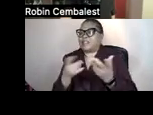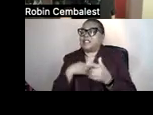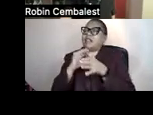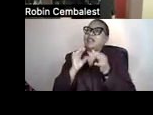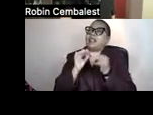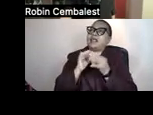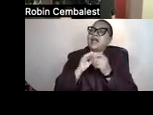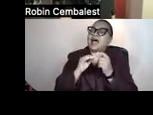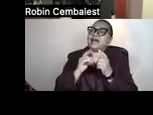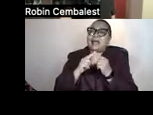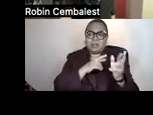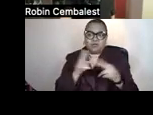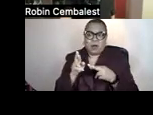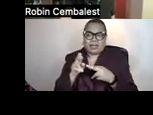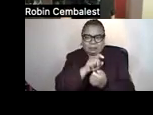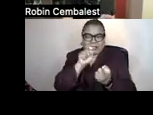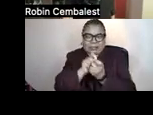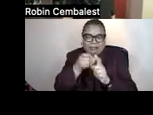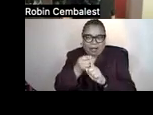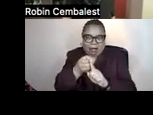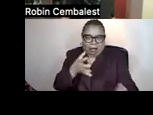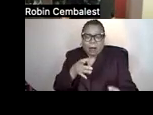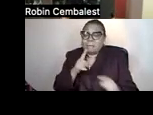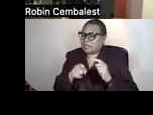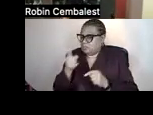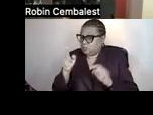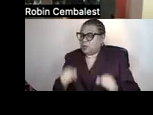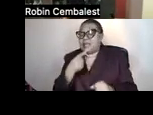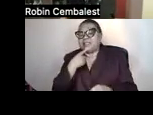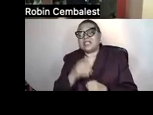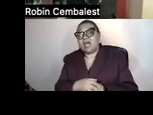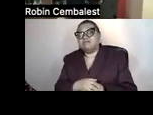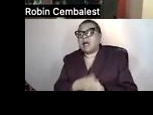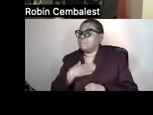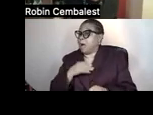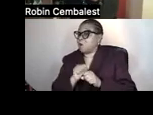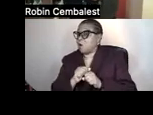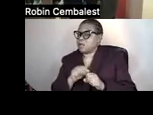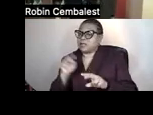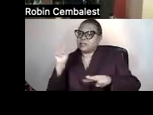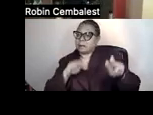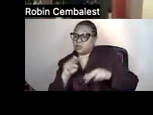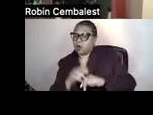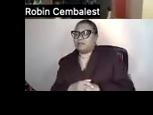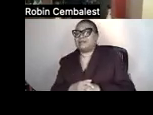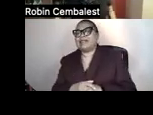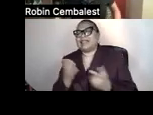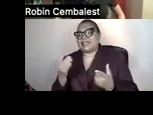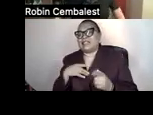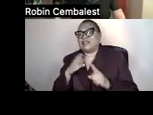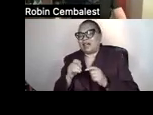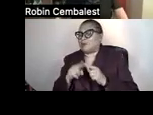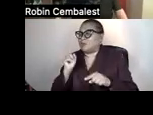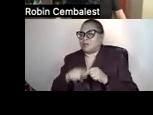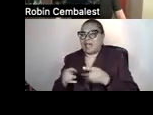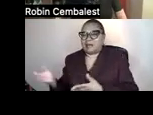say, and be ready with specific details, right? Because you can say, my work is absurd. Now, here's a case where you can't